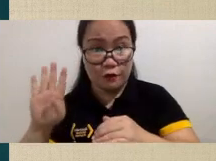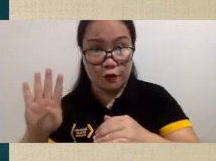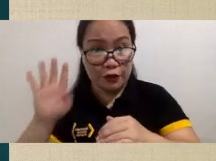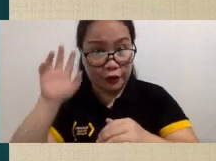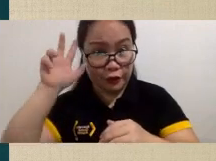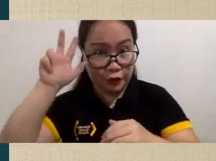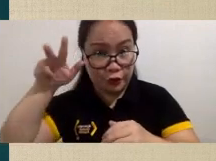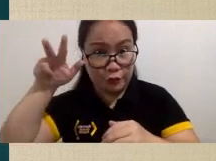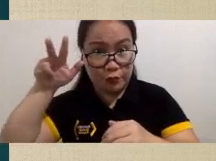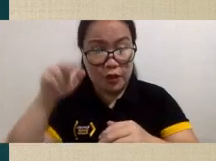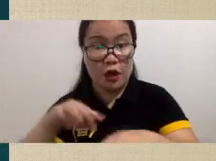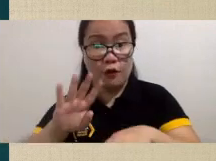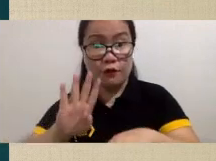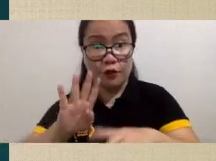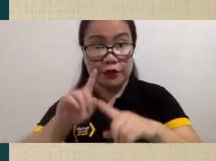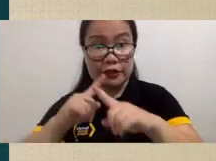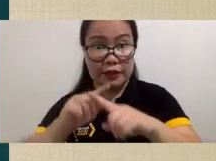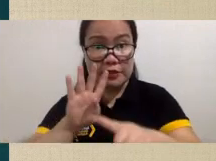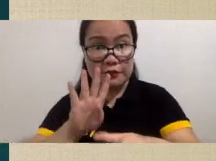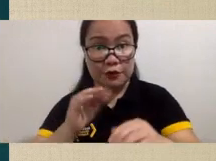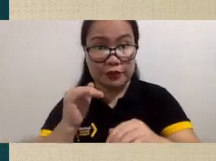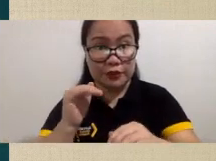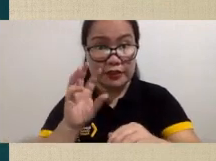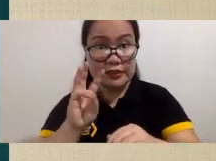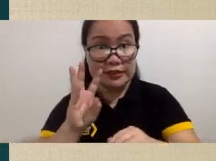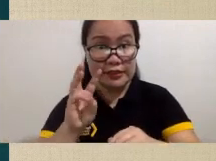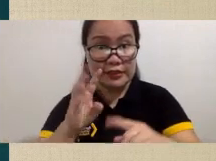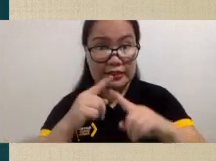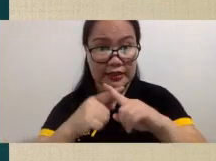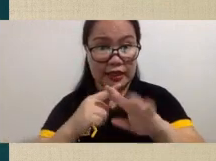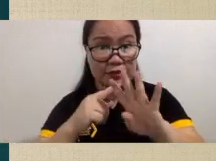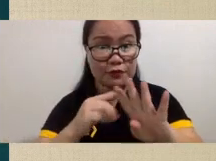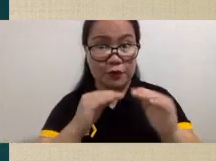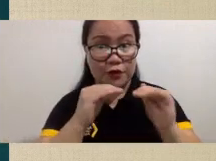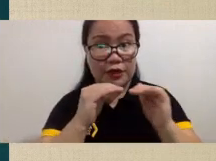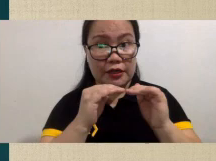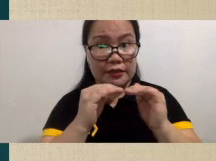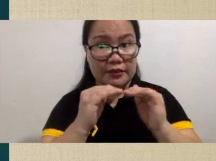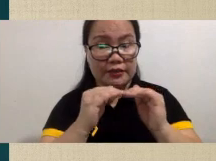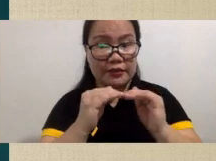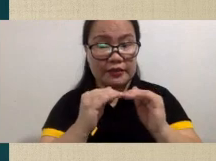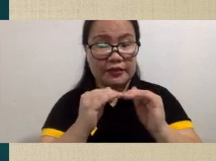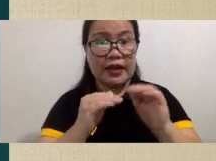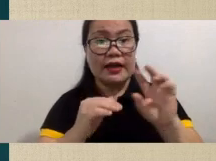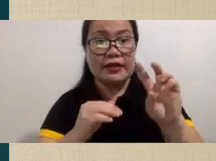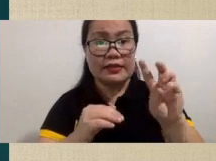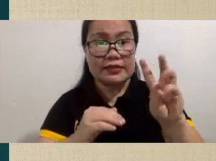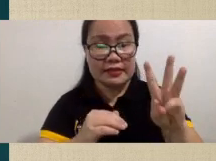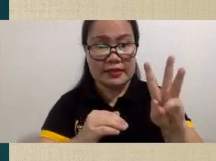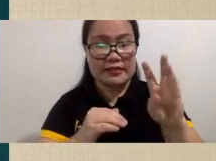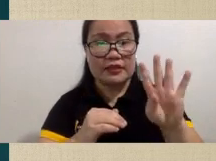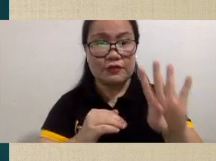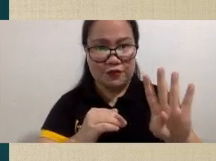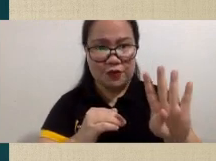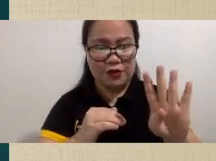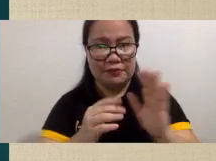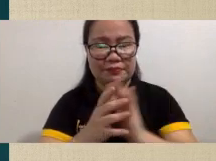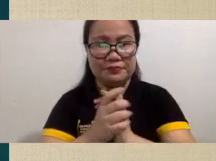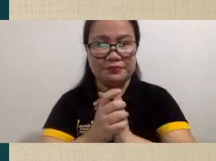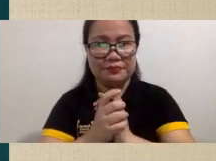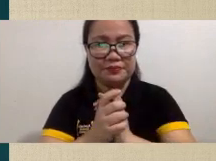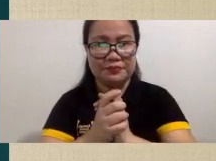4 cube, that is 4 times 4. 16 times 4, that is 64. So, 4 cube is equal